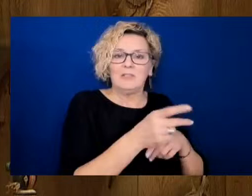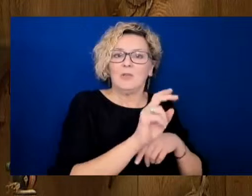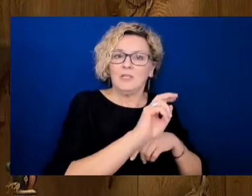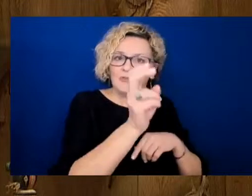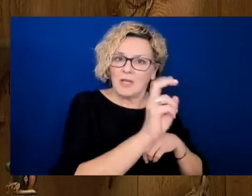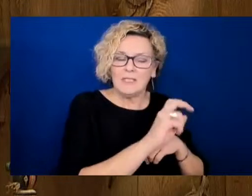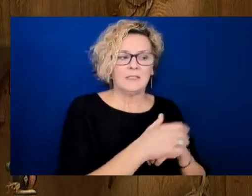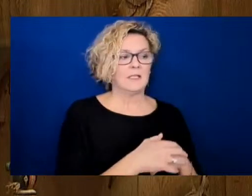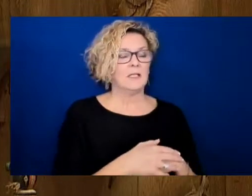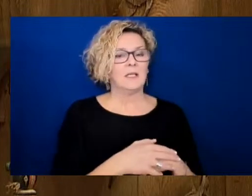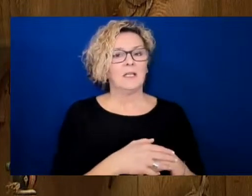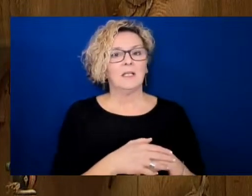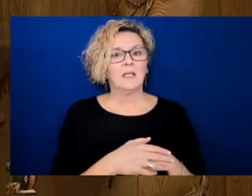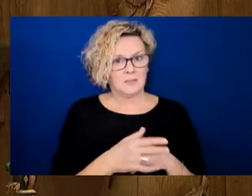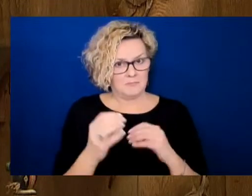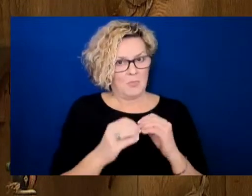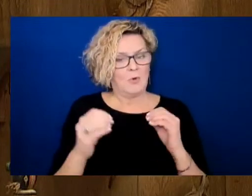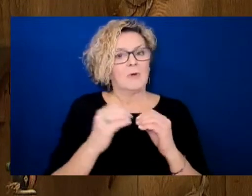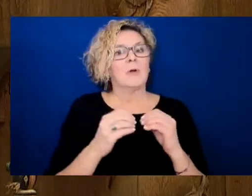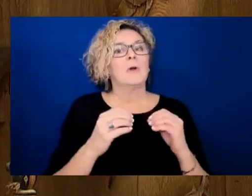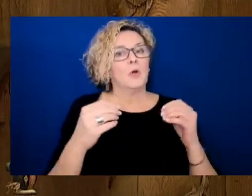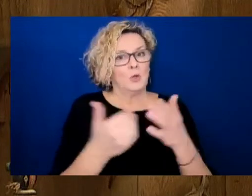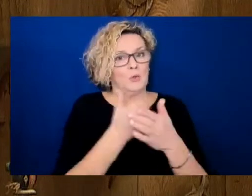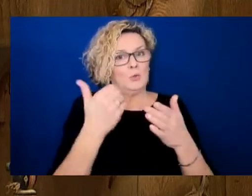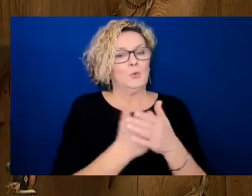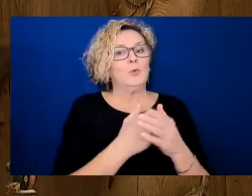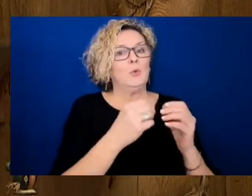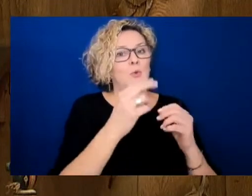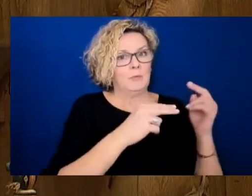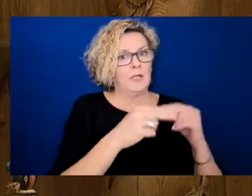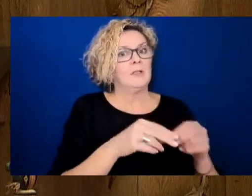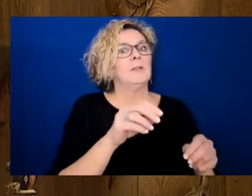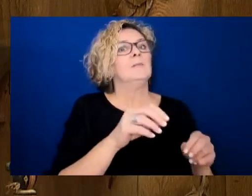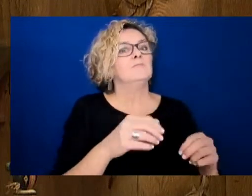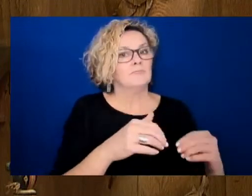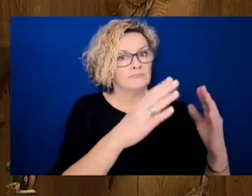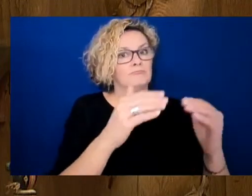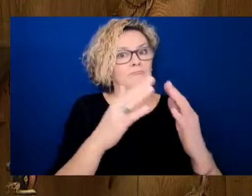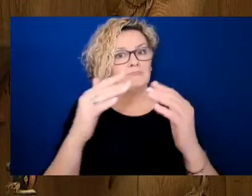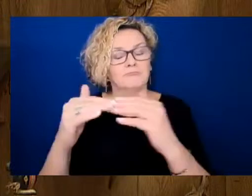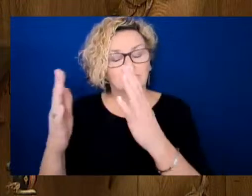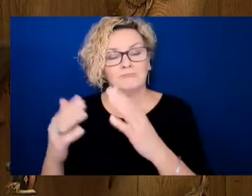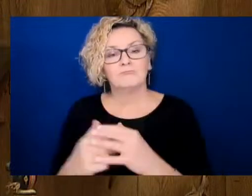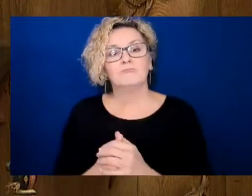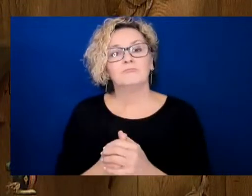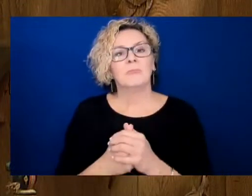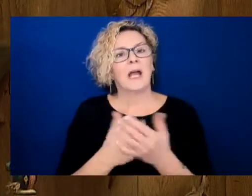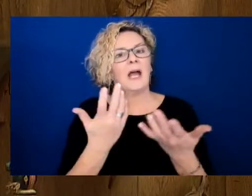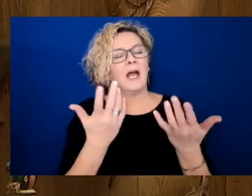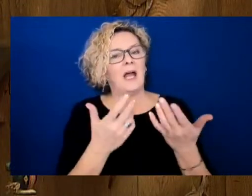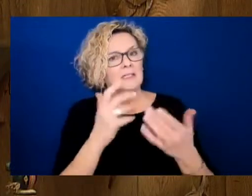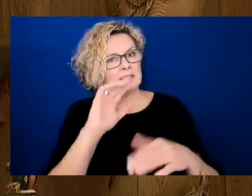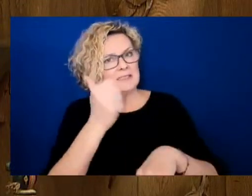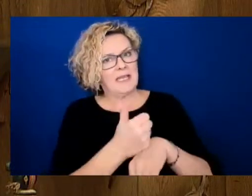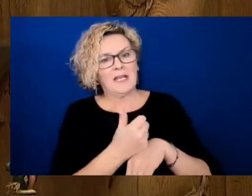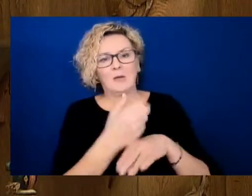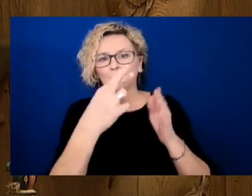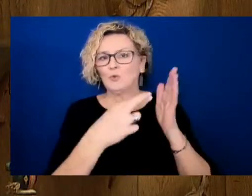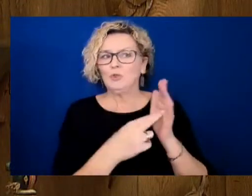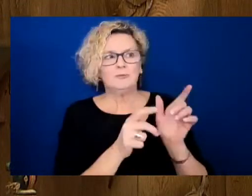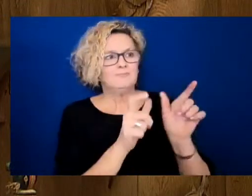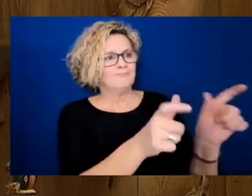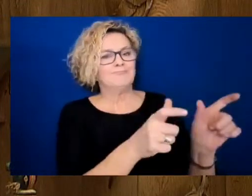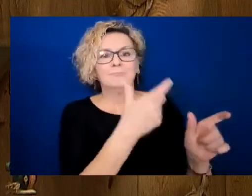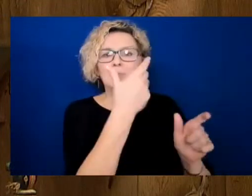and protecting affordable rentals from being turned into luxury condos by big real estate corporations.